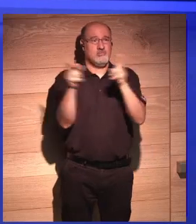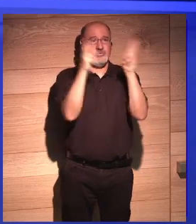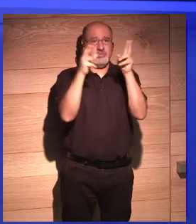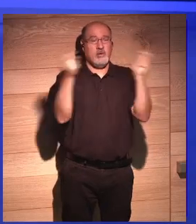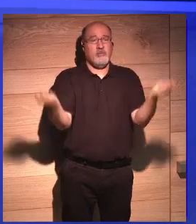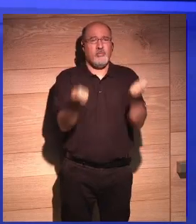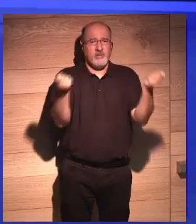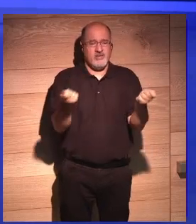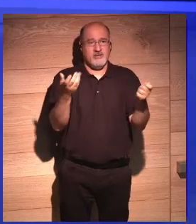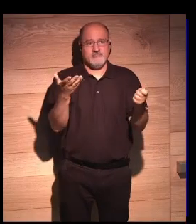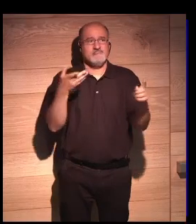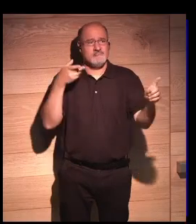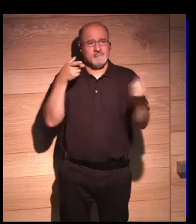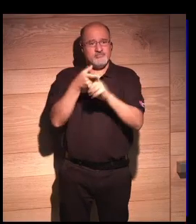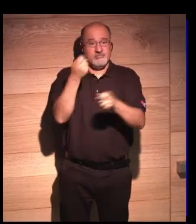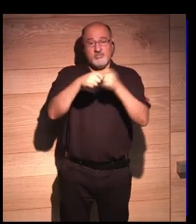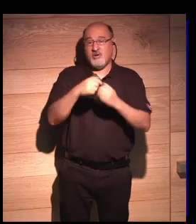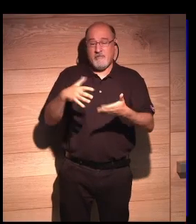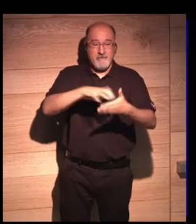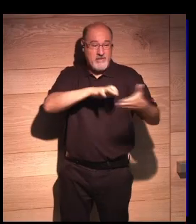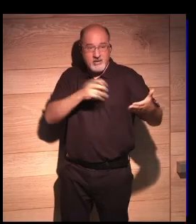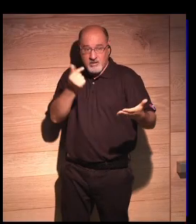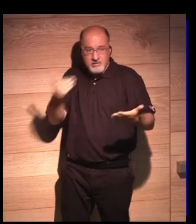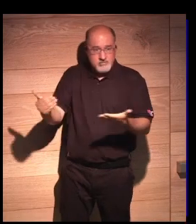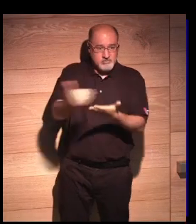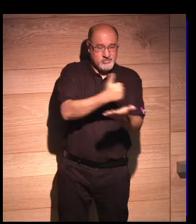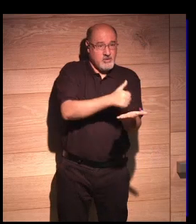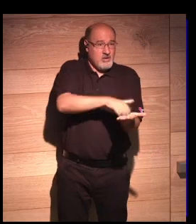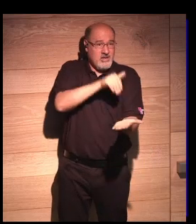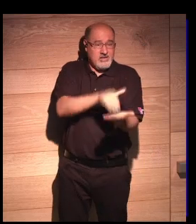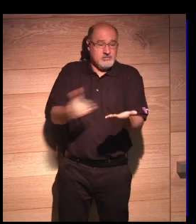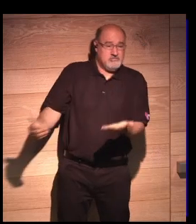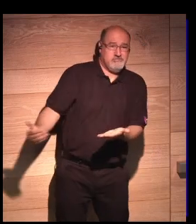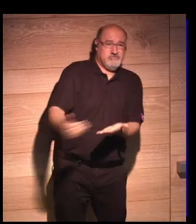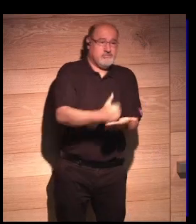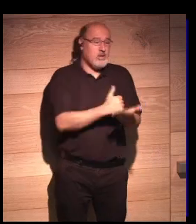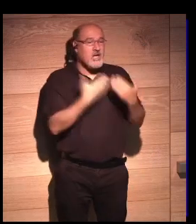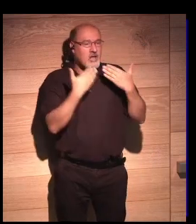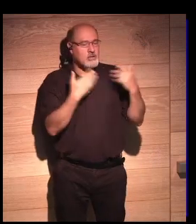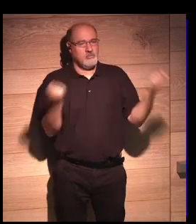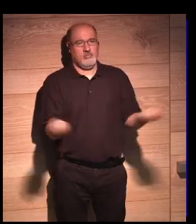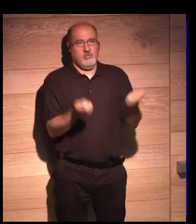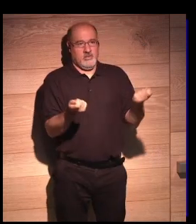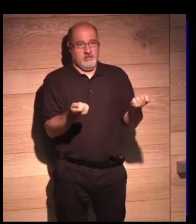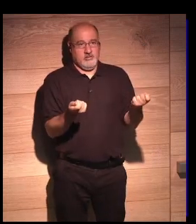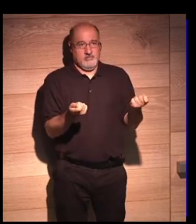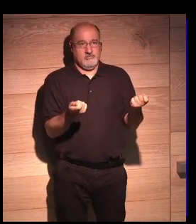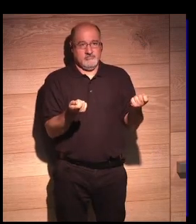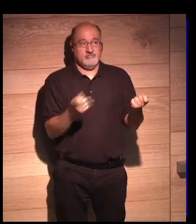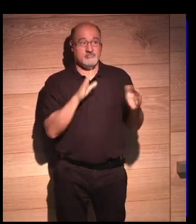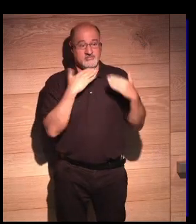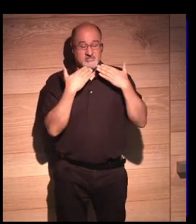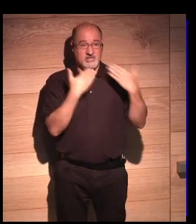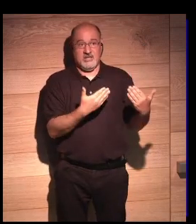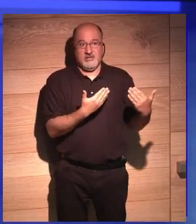our income, lots of the revenue streams, bootstraps our IP, and our passion is